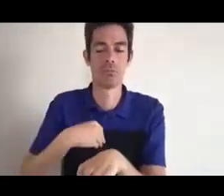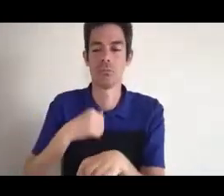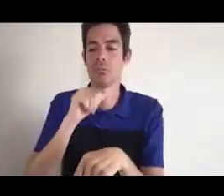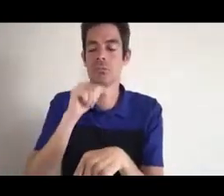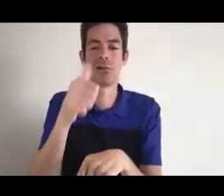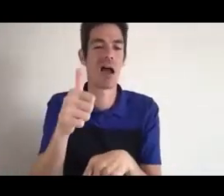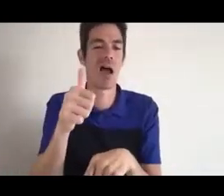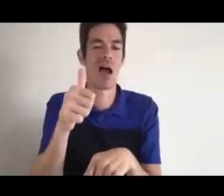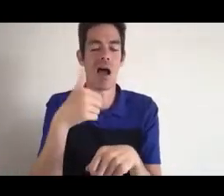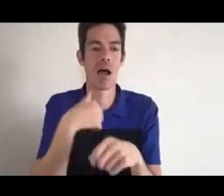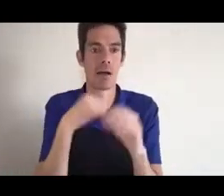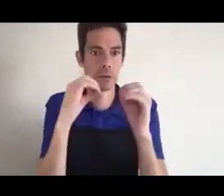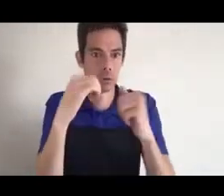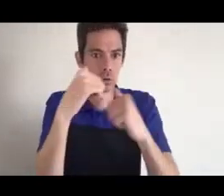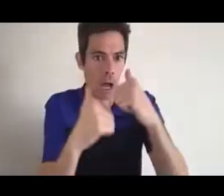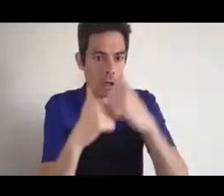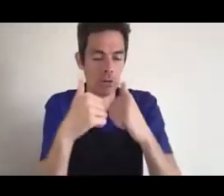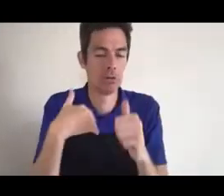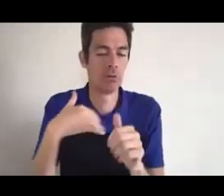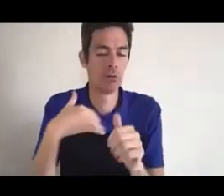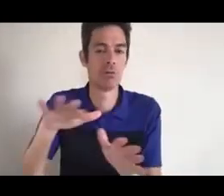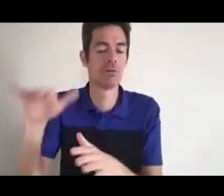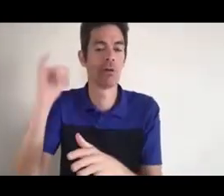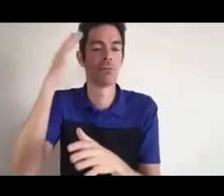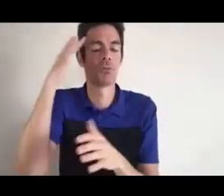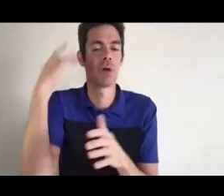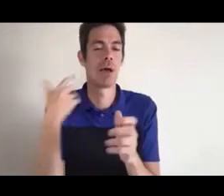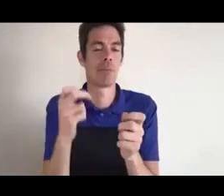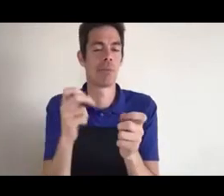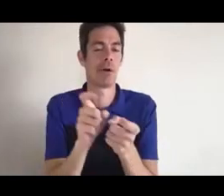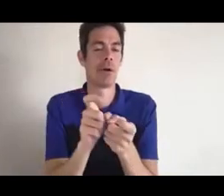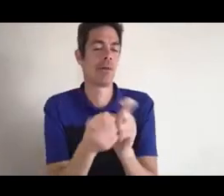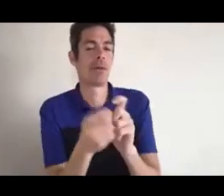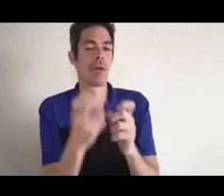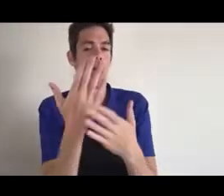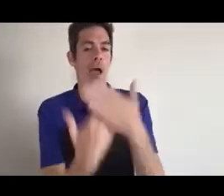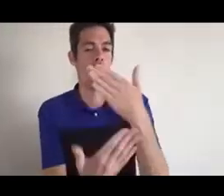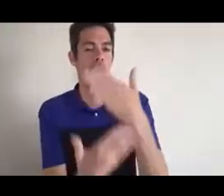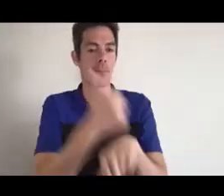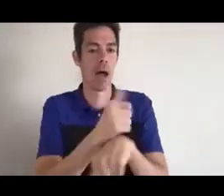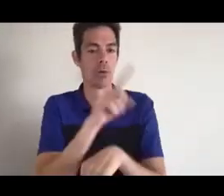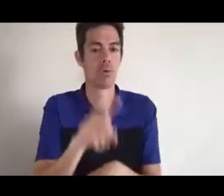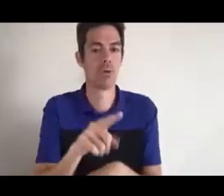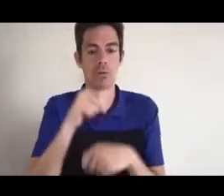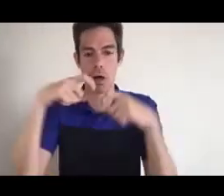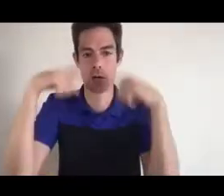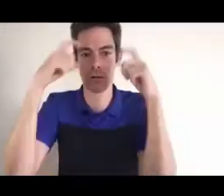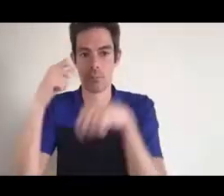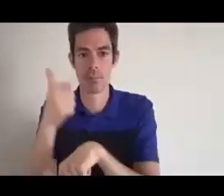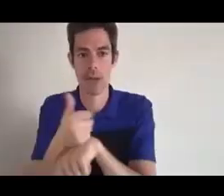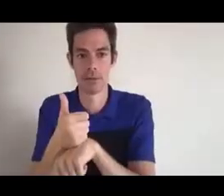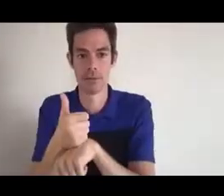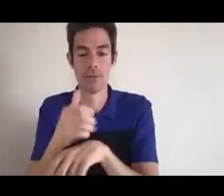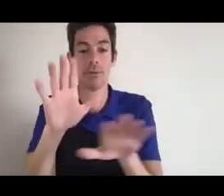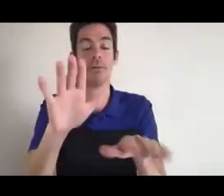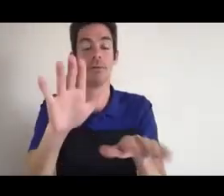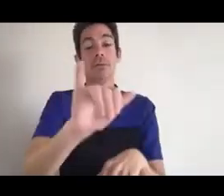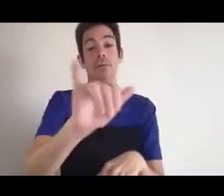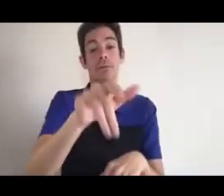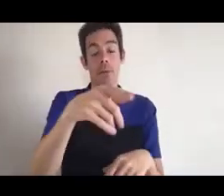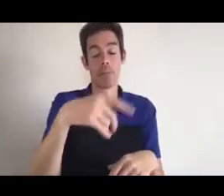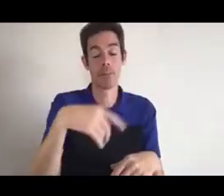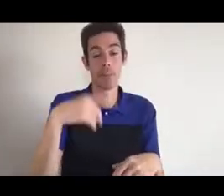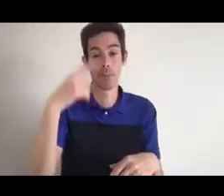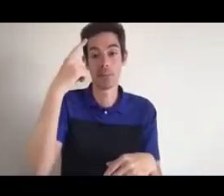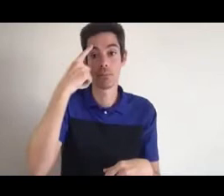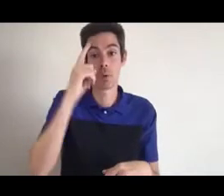noticing those eyebrow movements as natural and not something I need to teach within a structure. So then I use hand-based